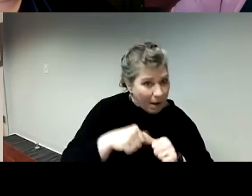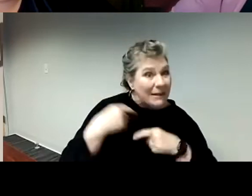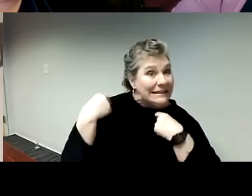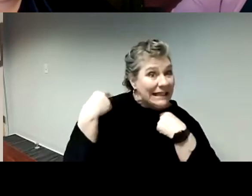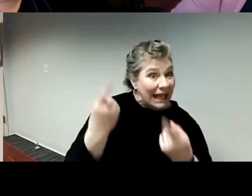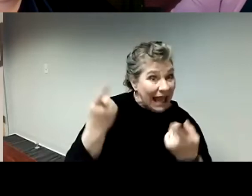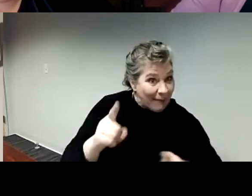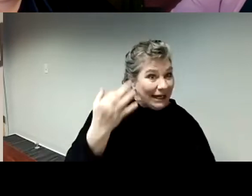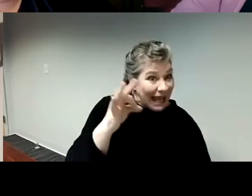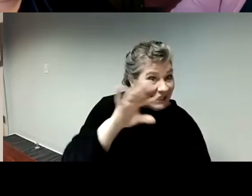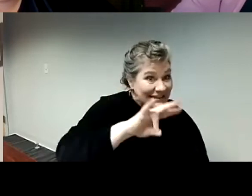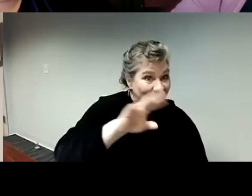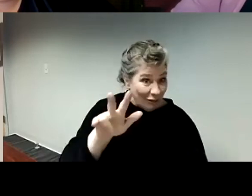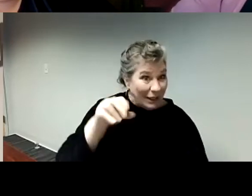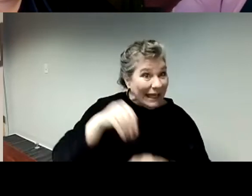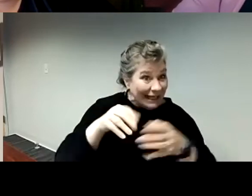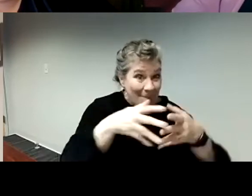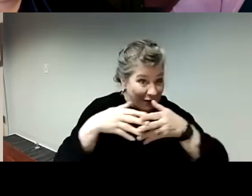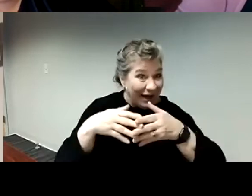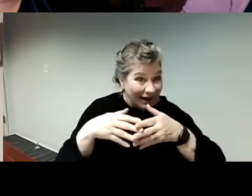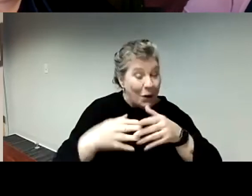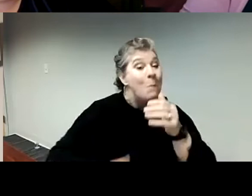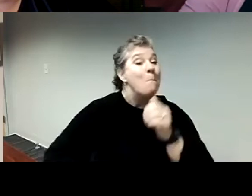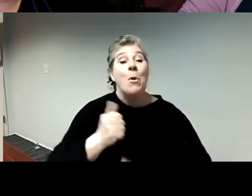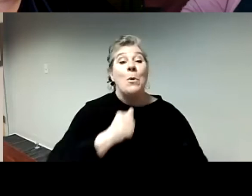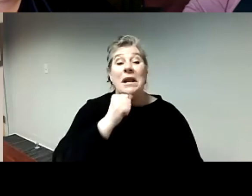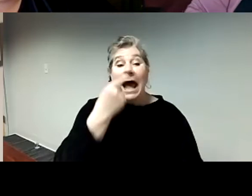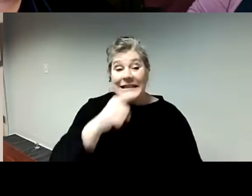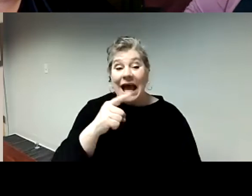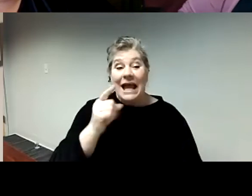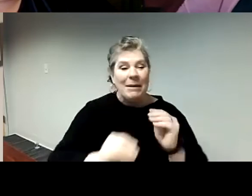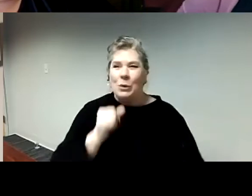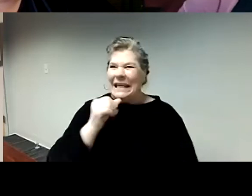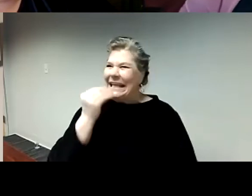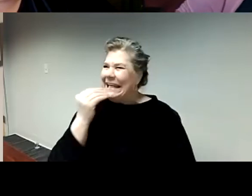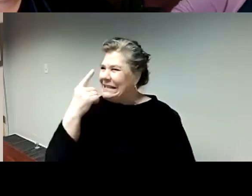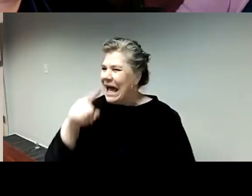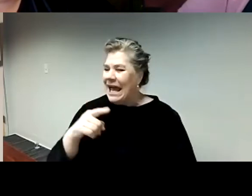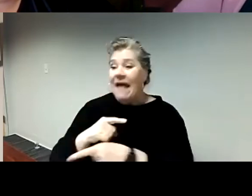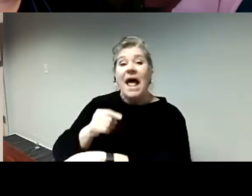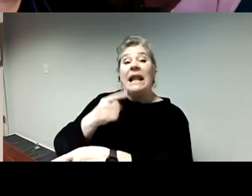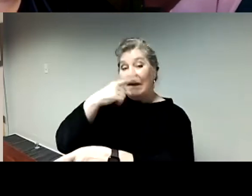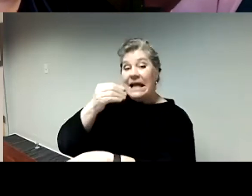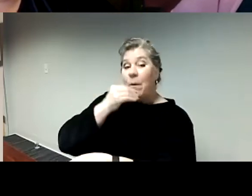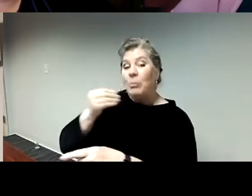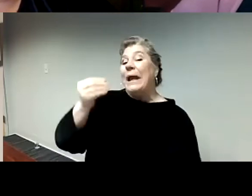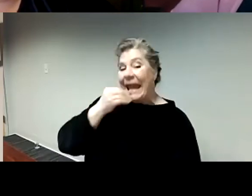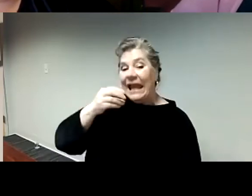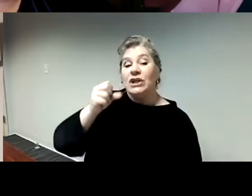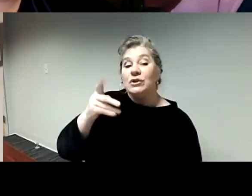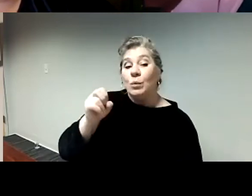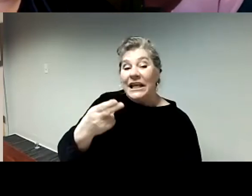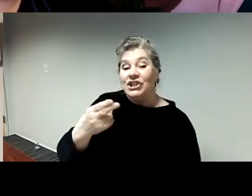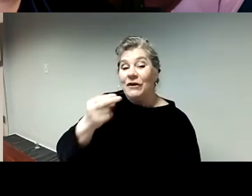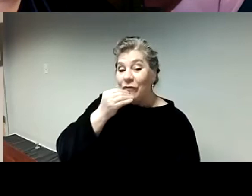US, so, you know, most non-Thai people weren't eating Thai food, and feeding the Thai women Swedish food. And